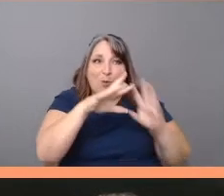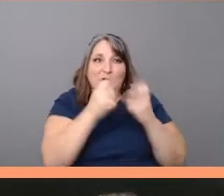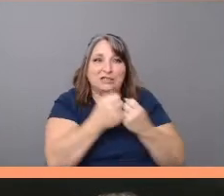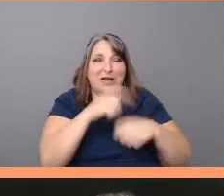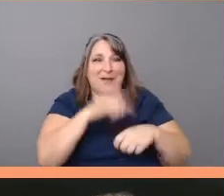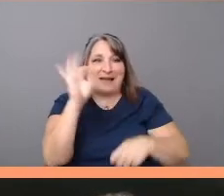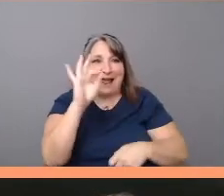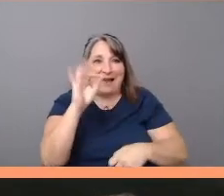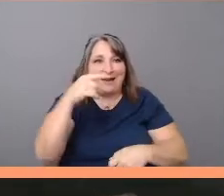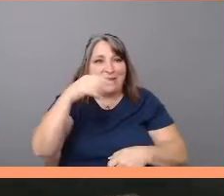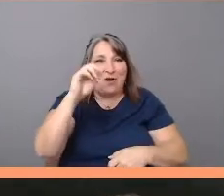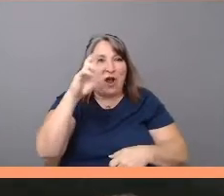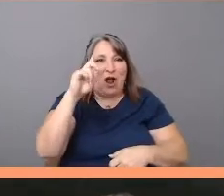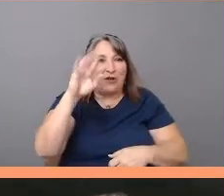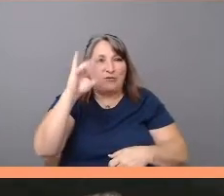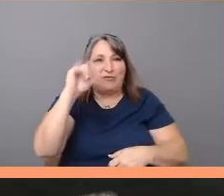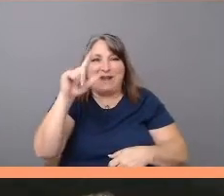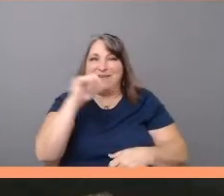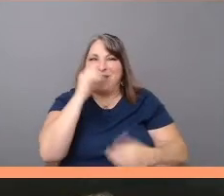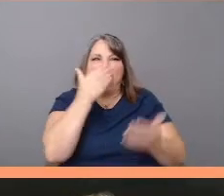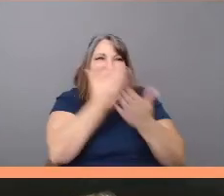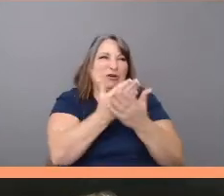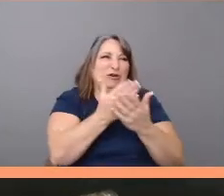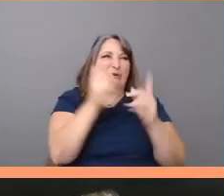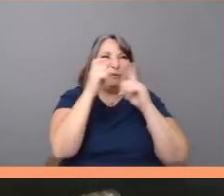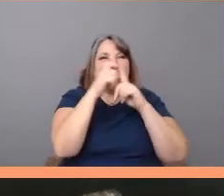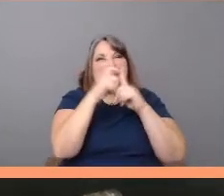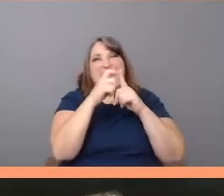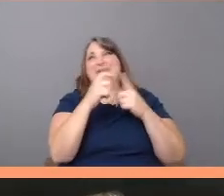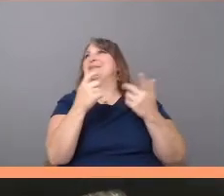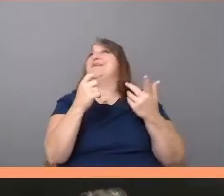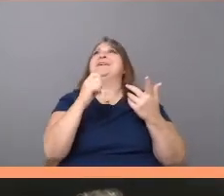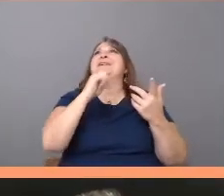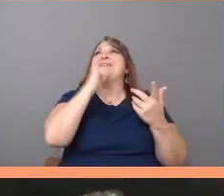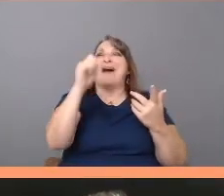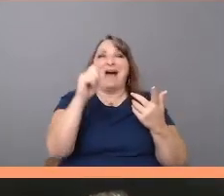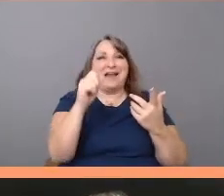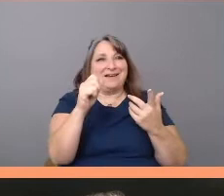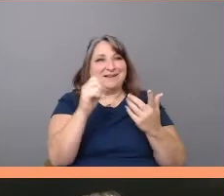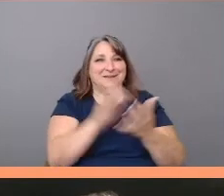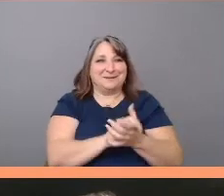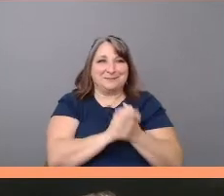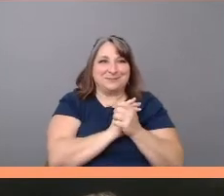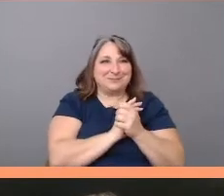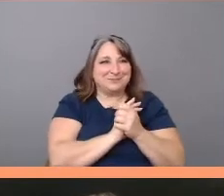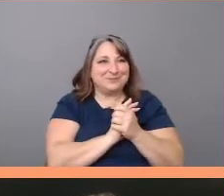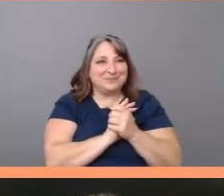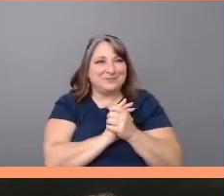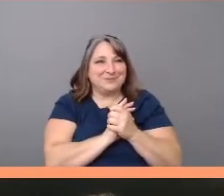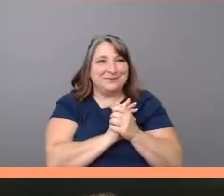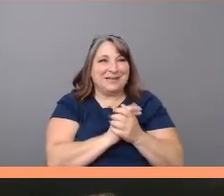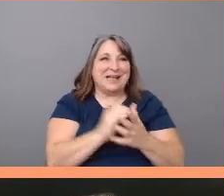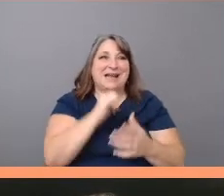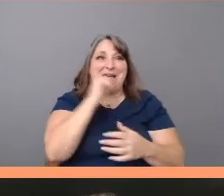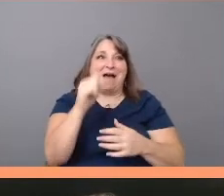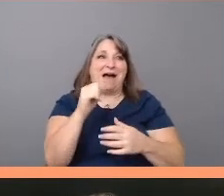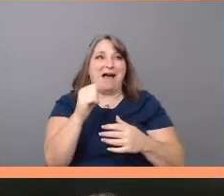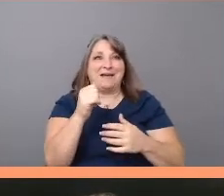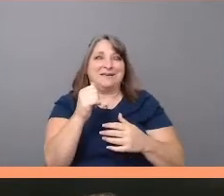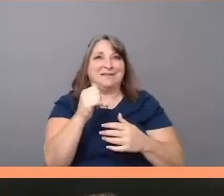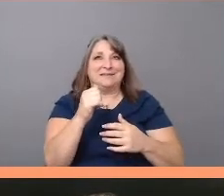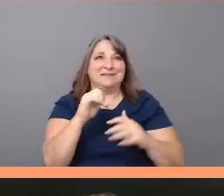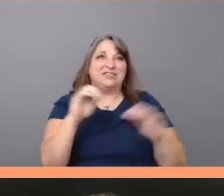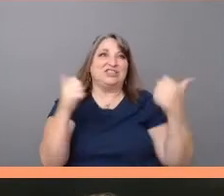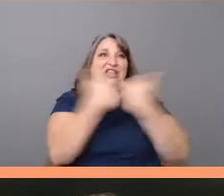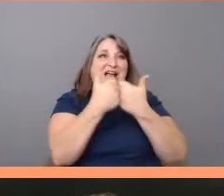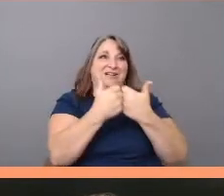guardrail is an imperfect word, and probably not a word that I would, not a hill I want to, die on.